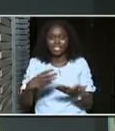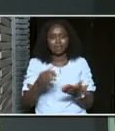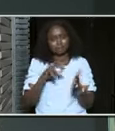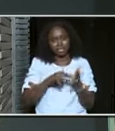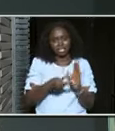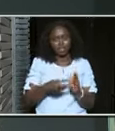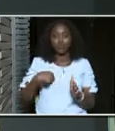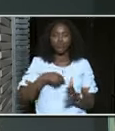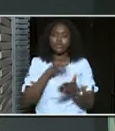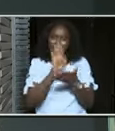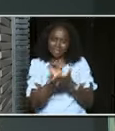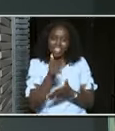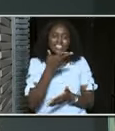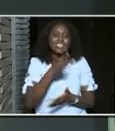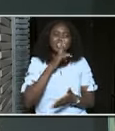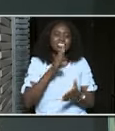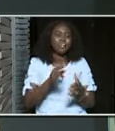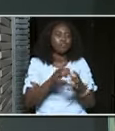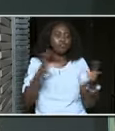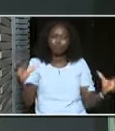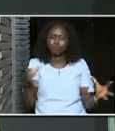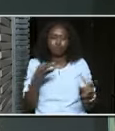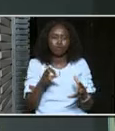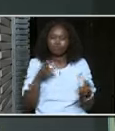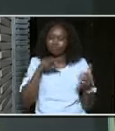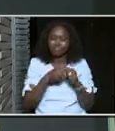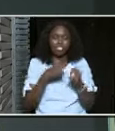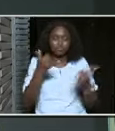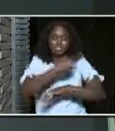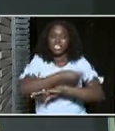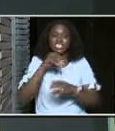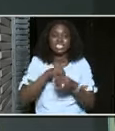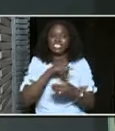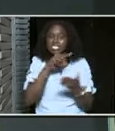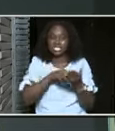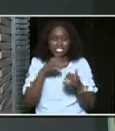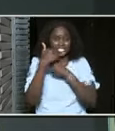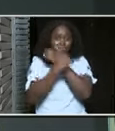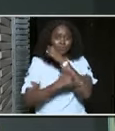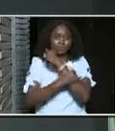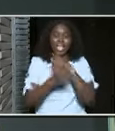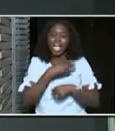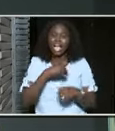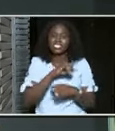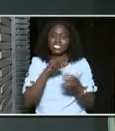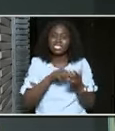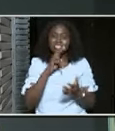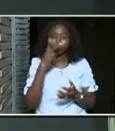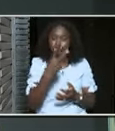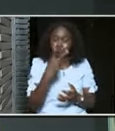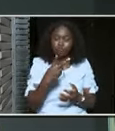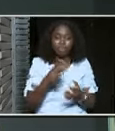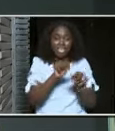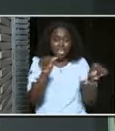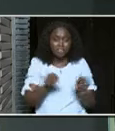there is a lot of wastage today in this country. And these are the two areas, what goes in and what